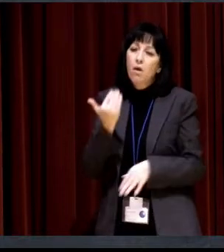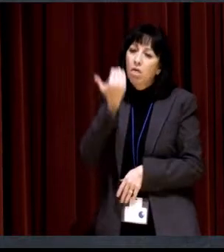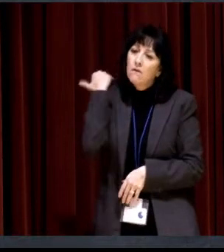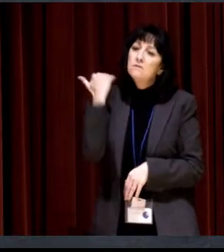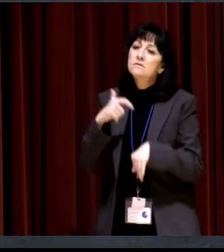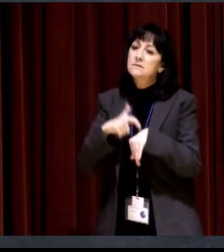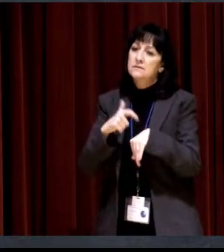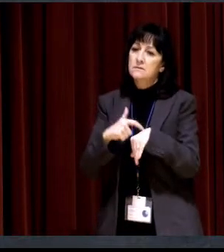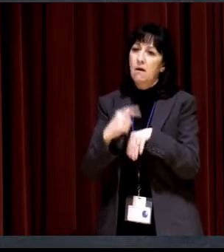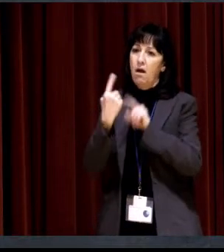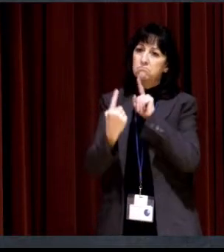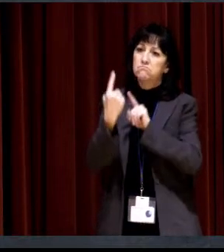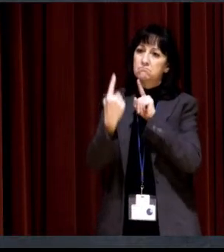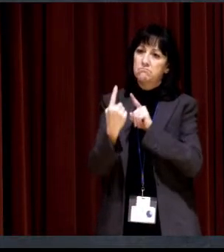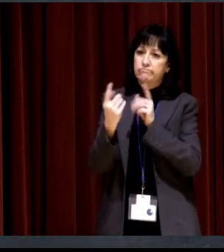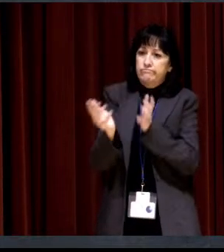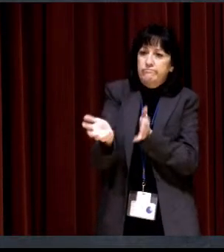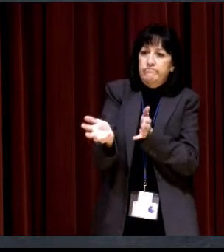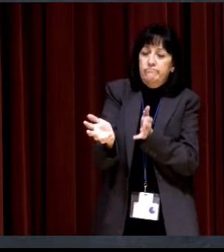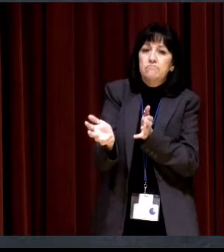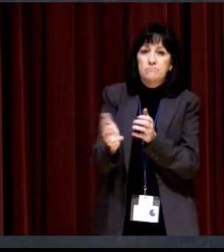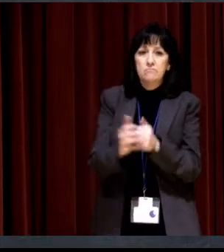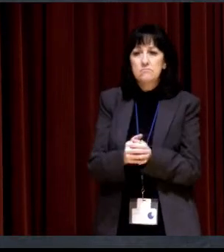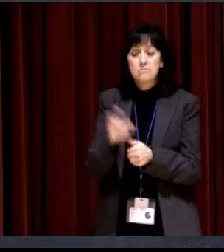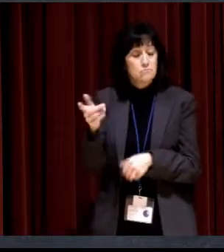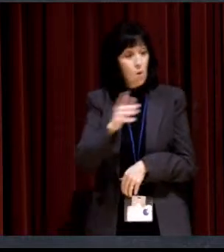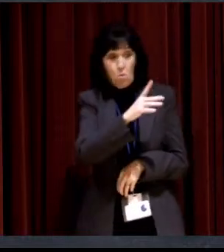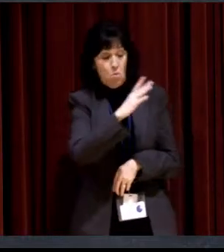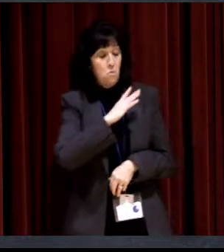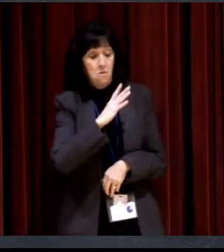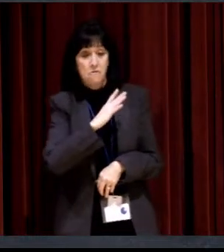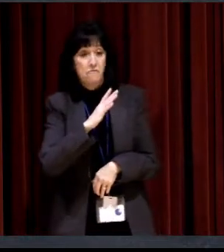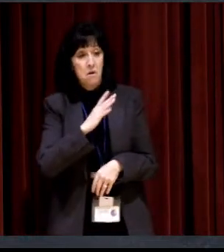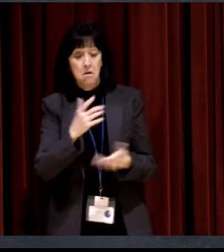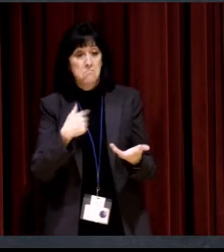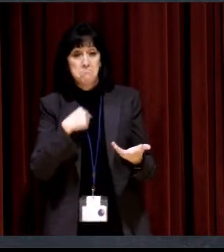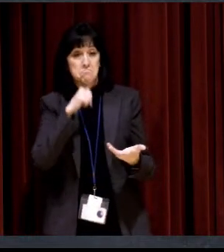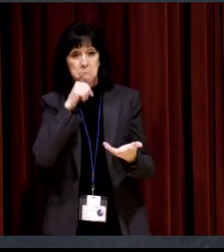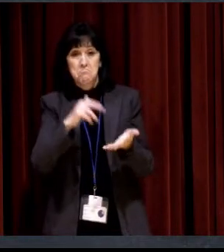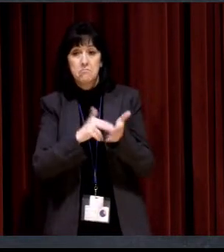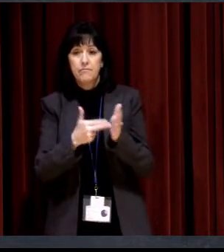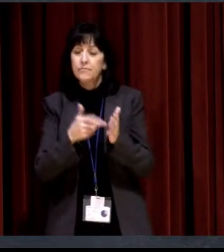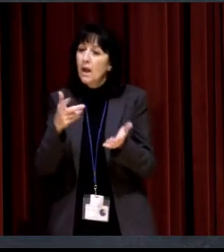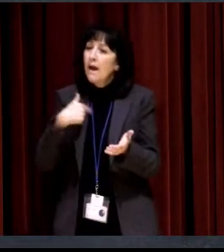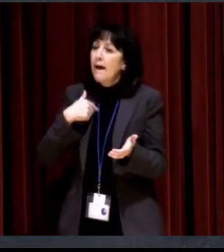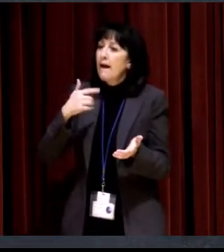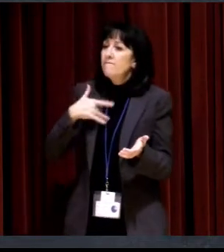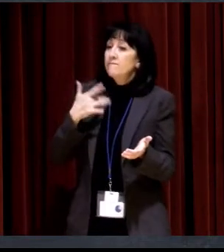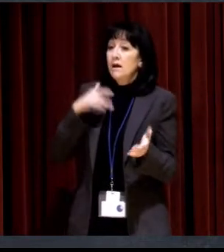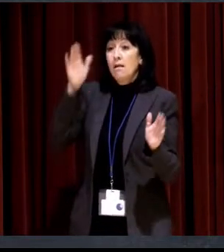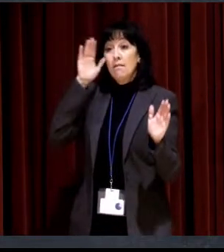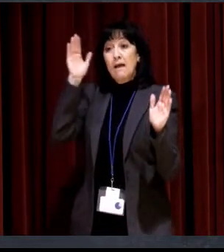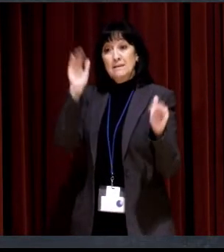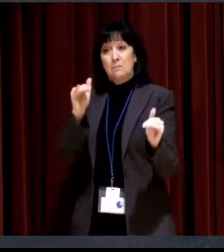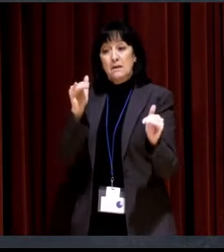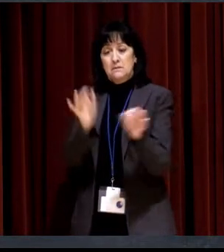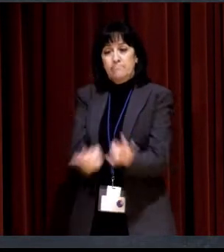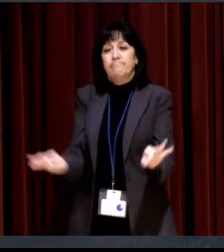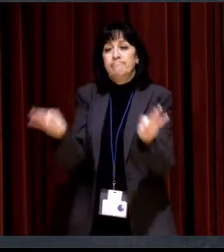I, but I just think that I think presentation matters, I think expectations matter, and I think all of those